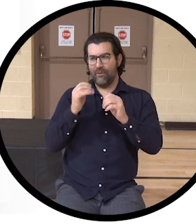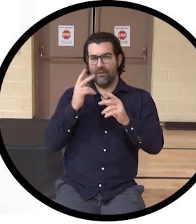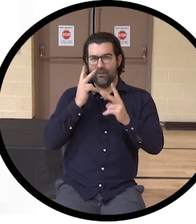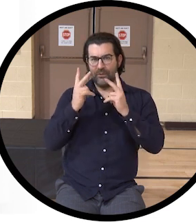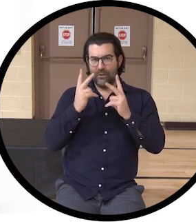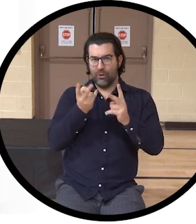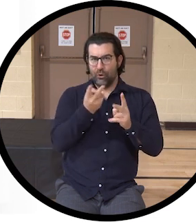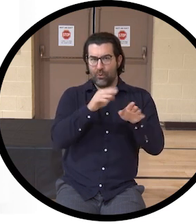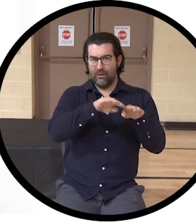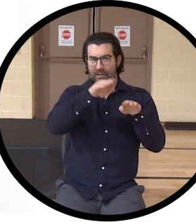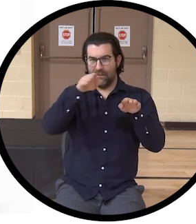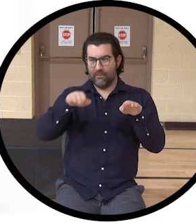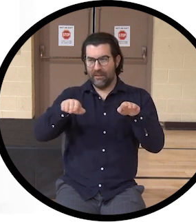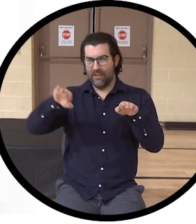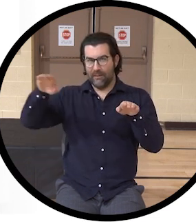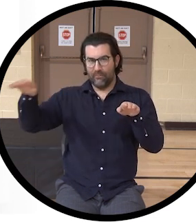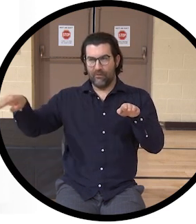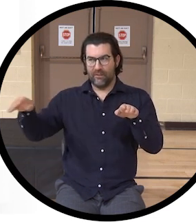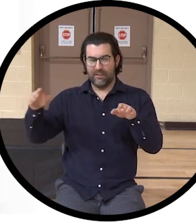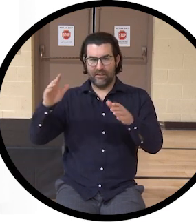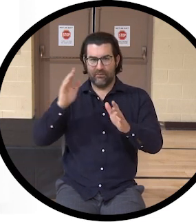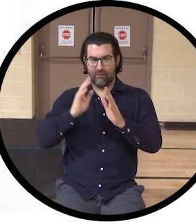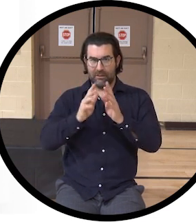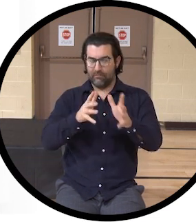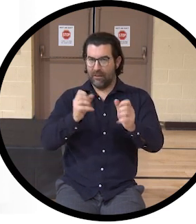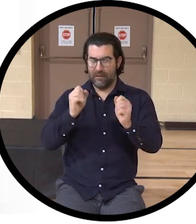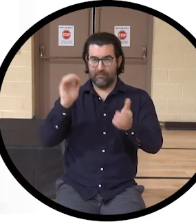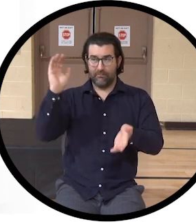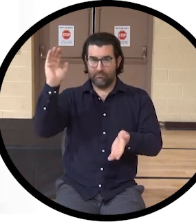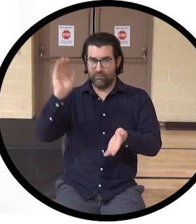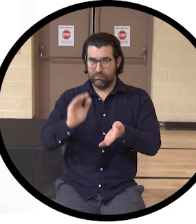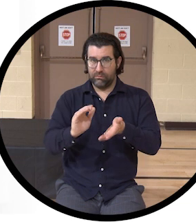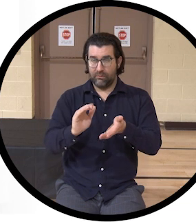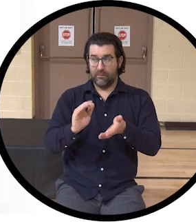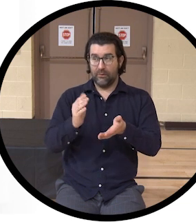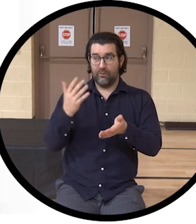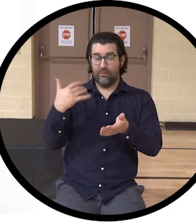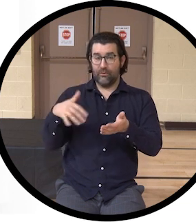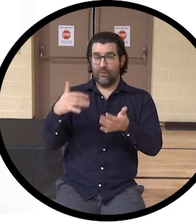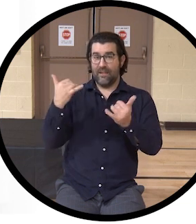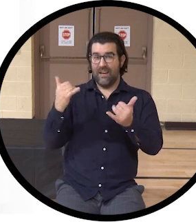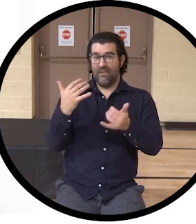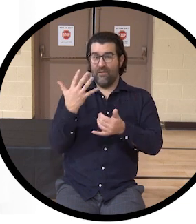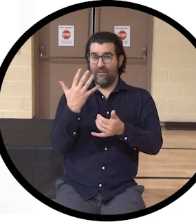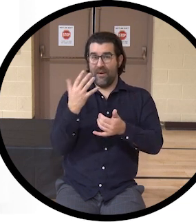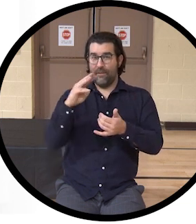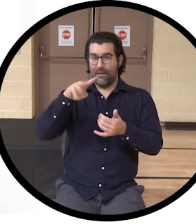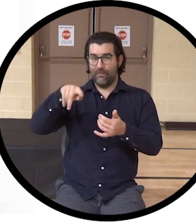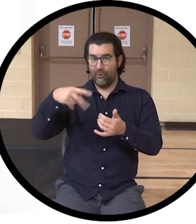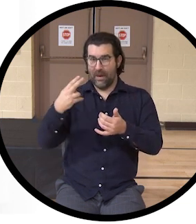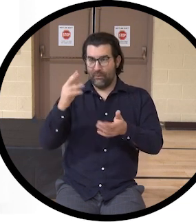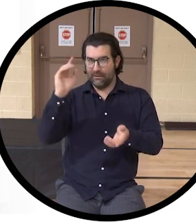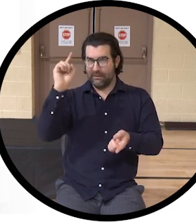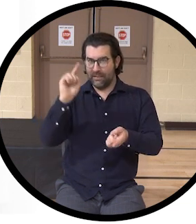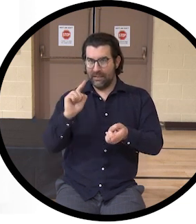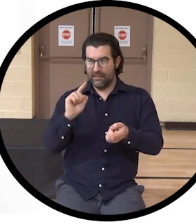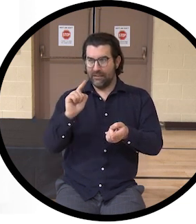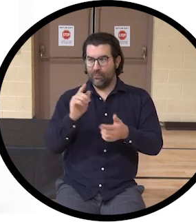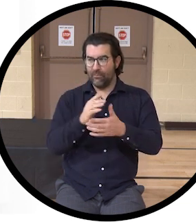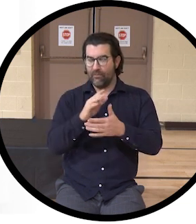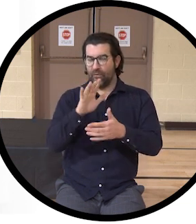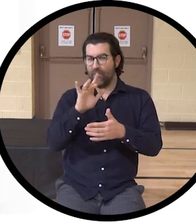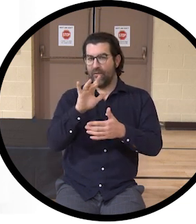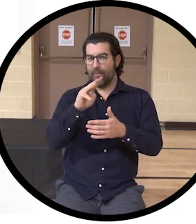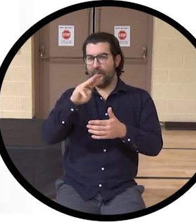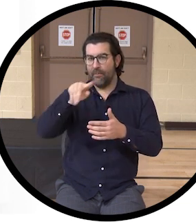installation of the 2 speed tables last fall. So we brought the 85th percentile down 5 miles per hour to 25 miles per